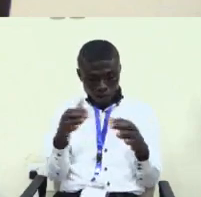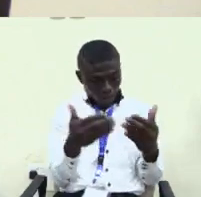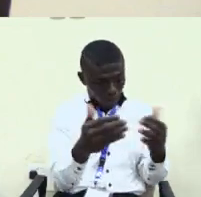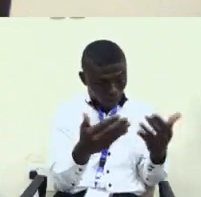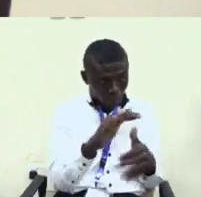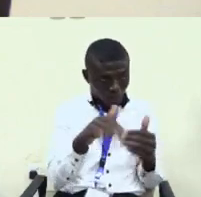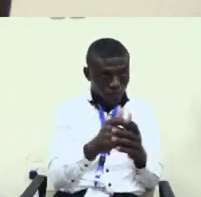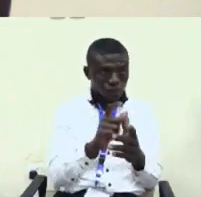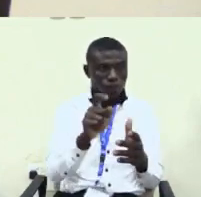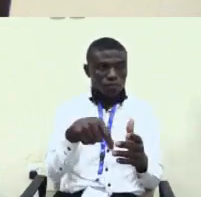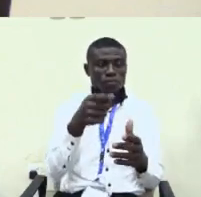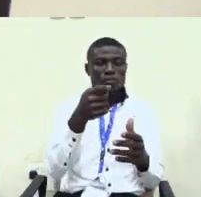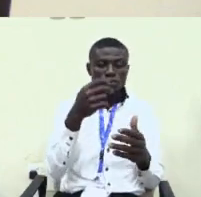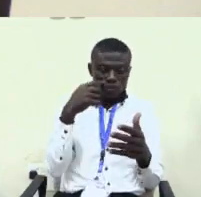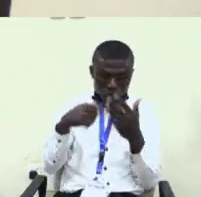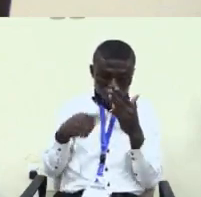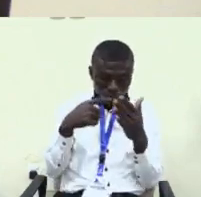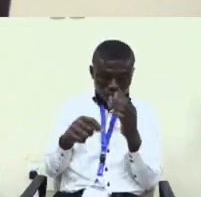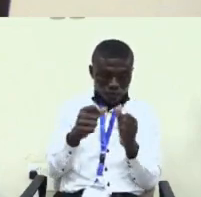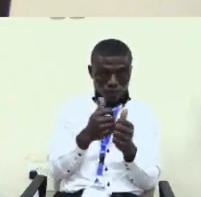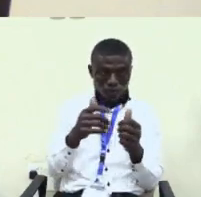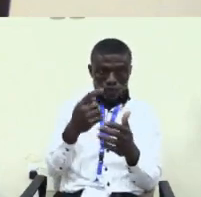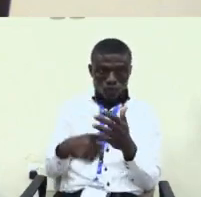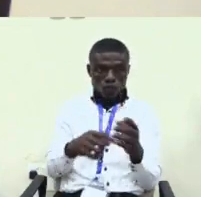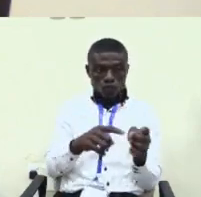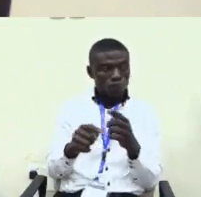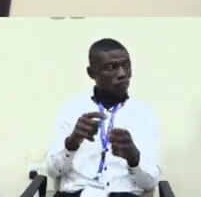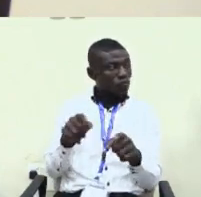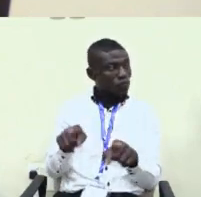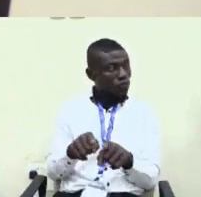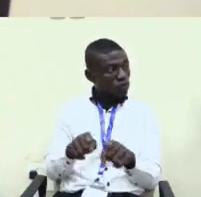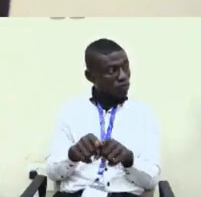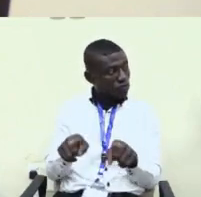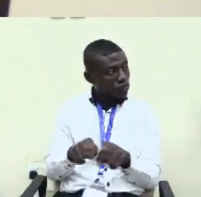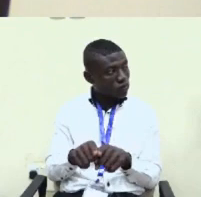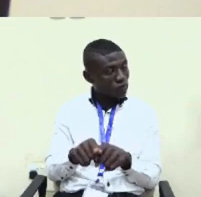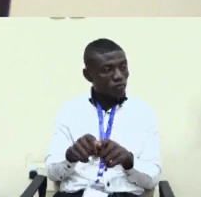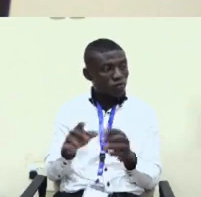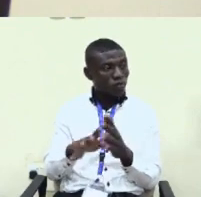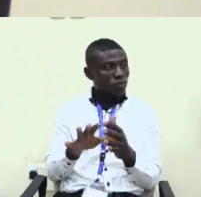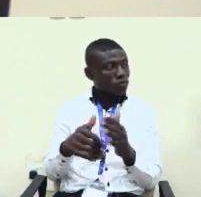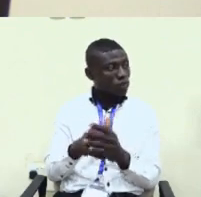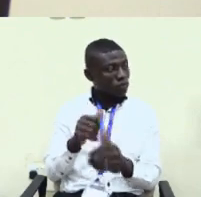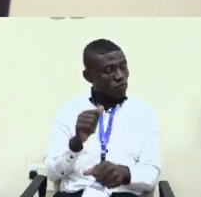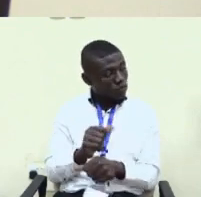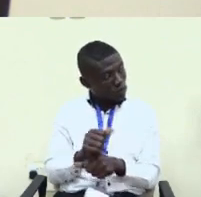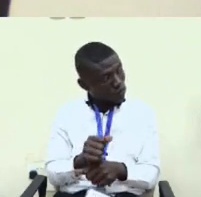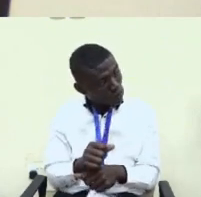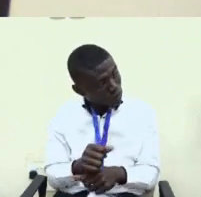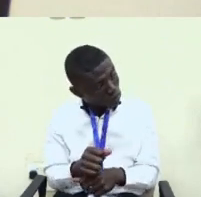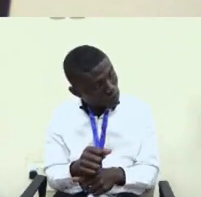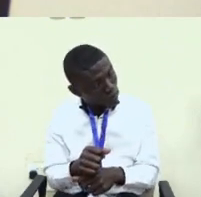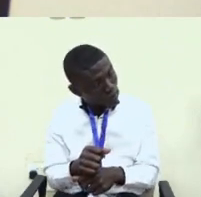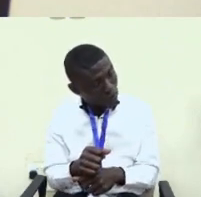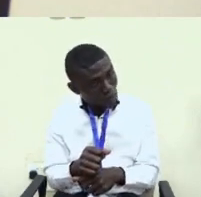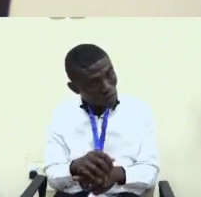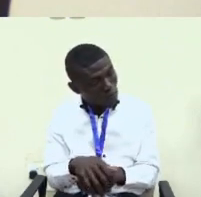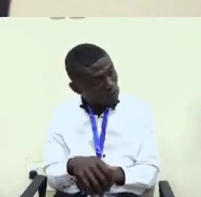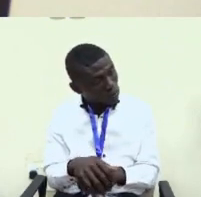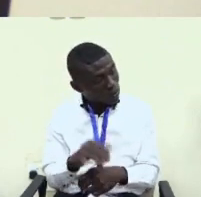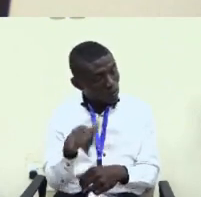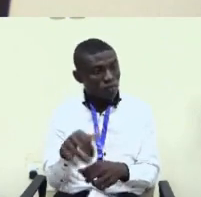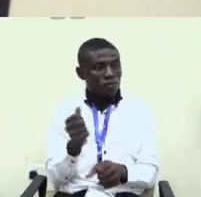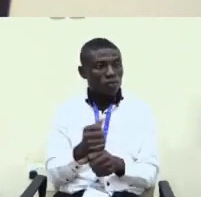for them to really take a look at what you have done, Okay, and then so feed into. So long and the, short, so did pre-testing. that delay